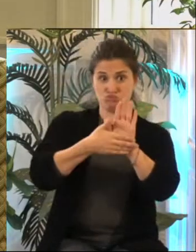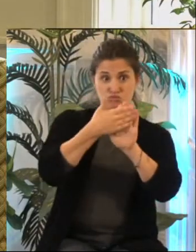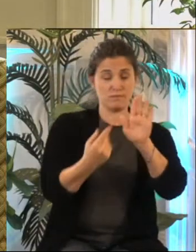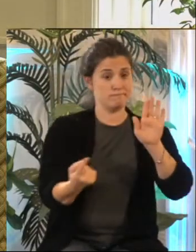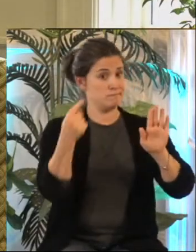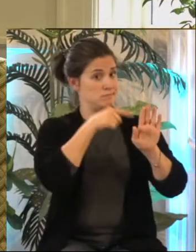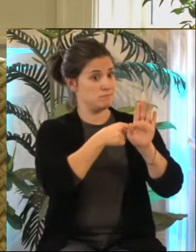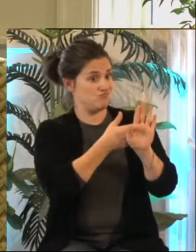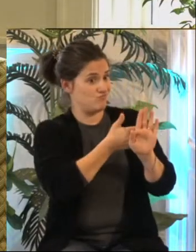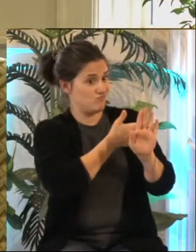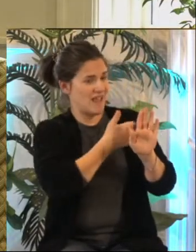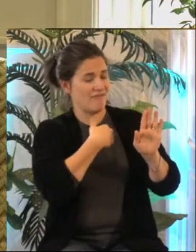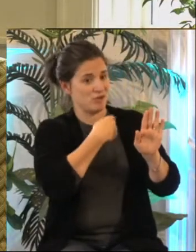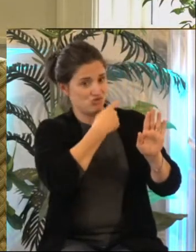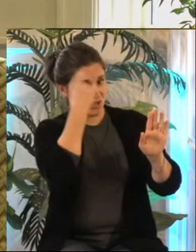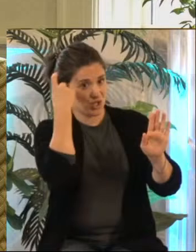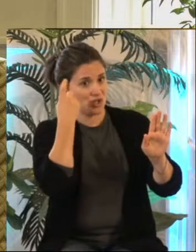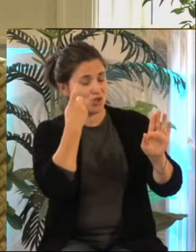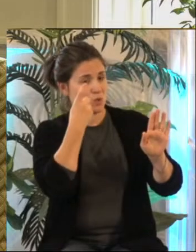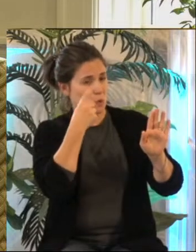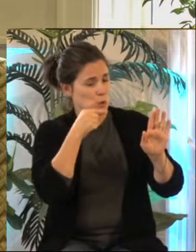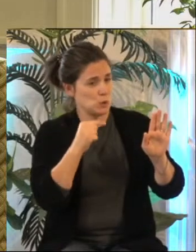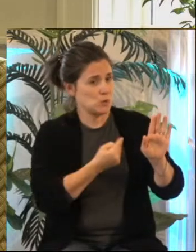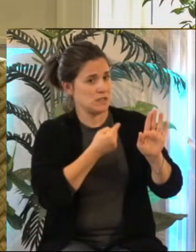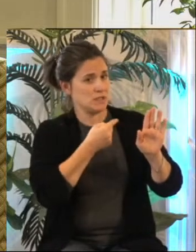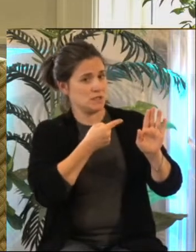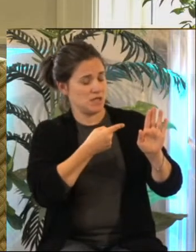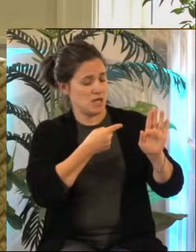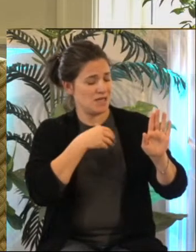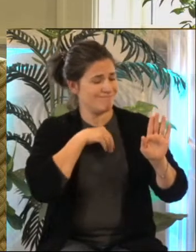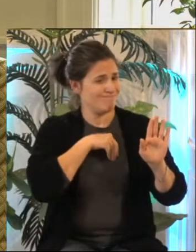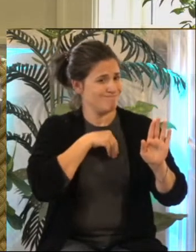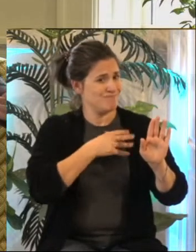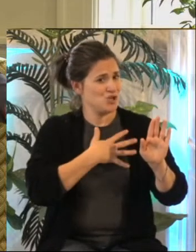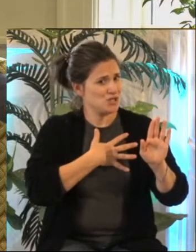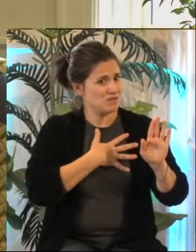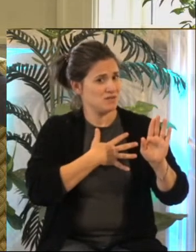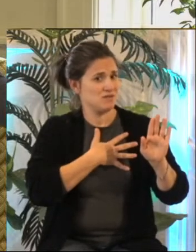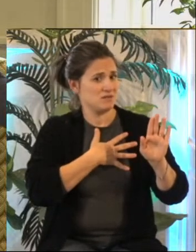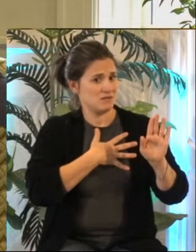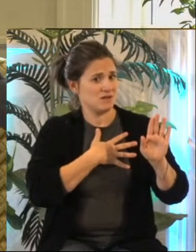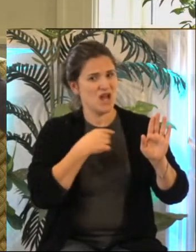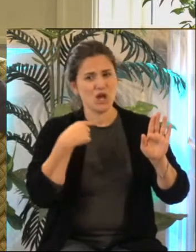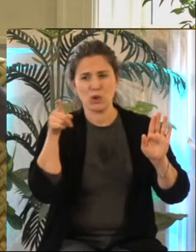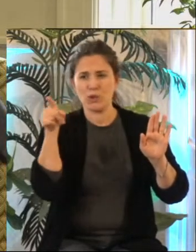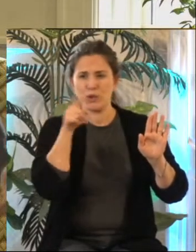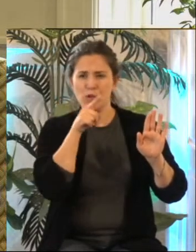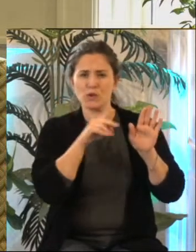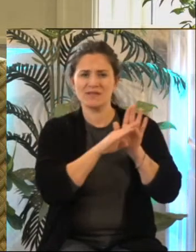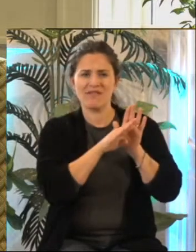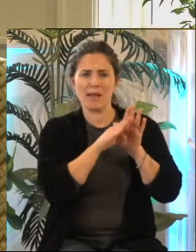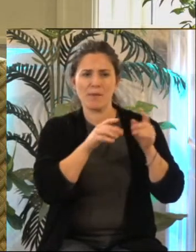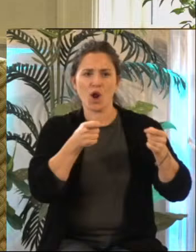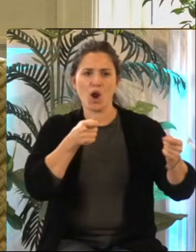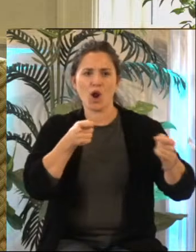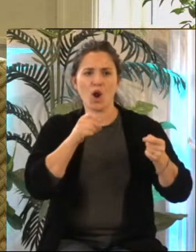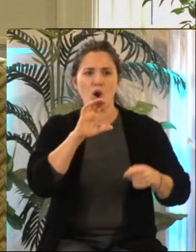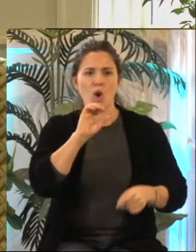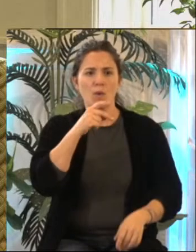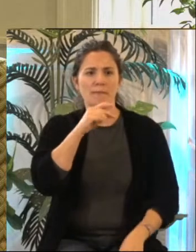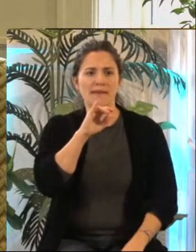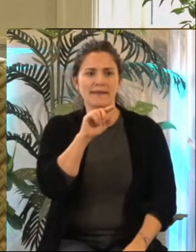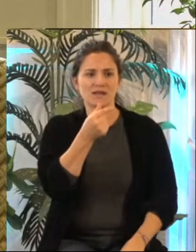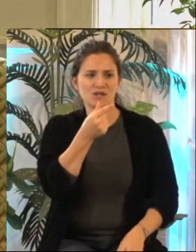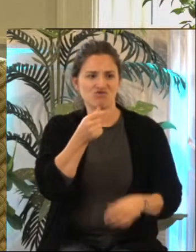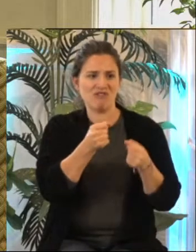have old coping strategies that may have saved us from some difficult situation earlier in our lives, but they're not